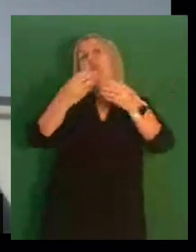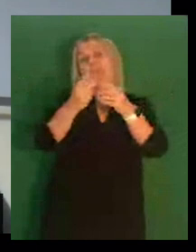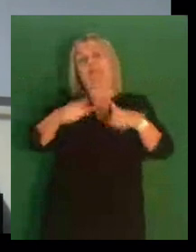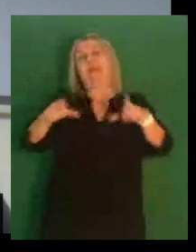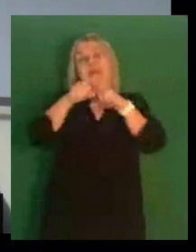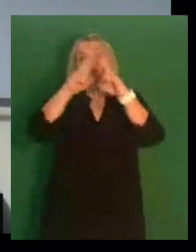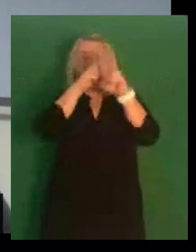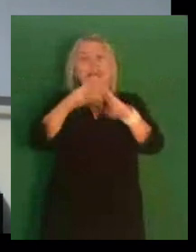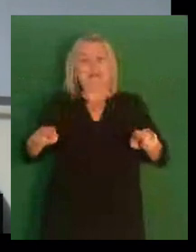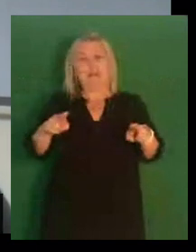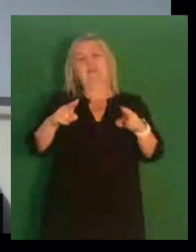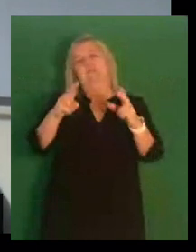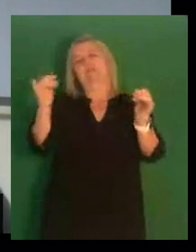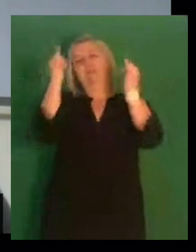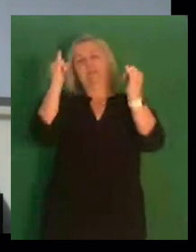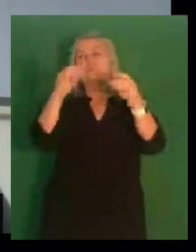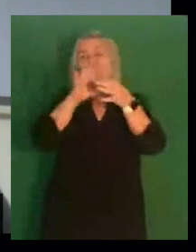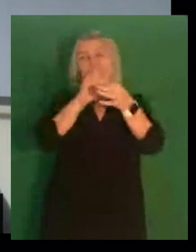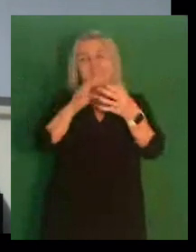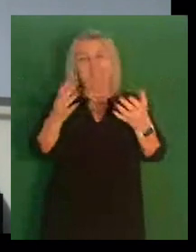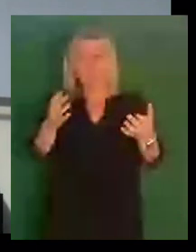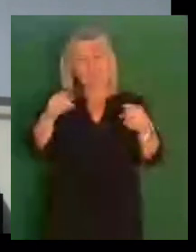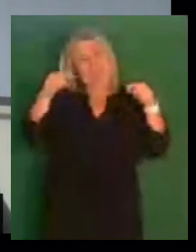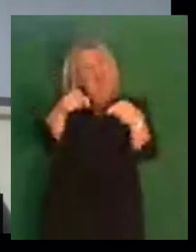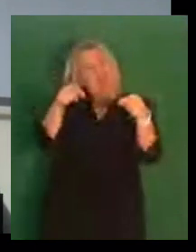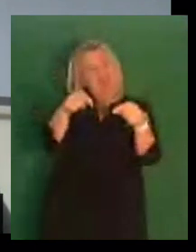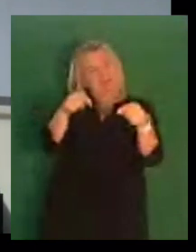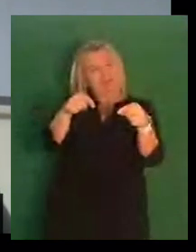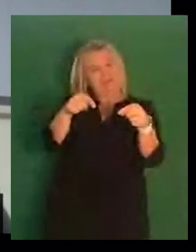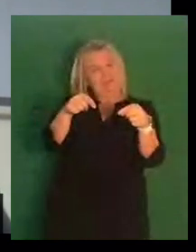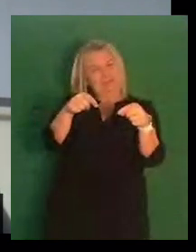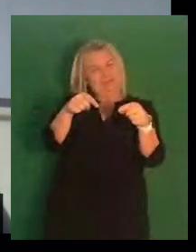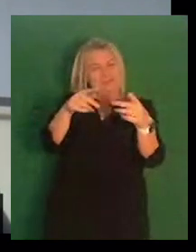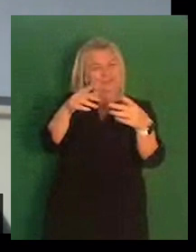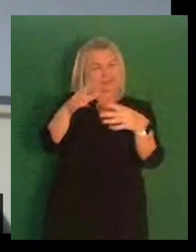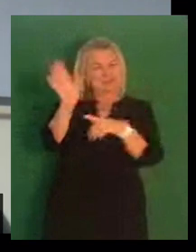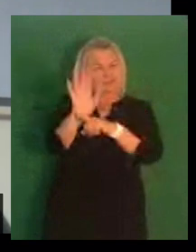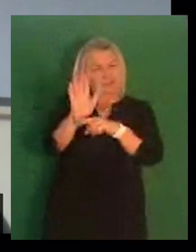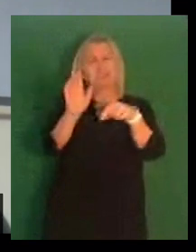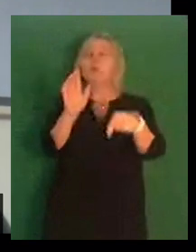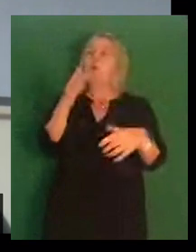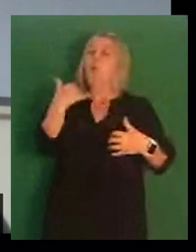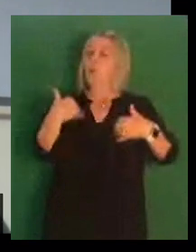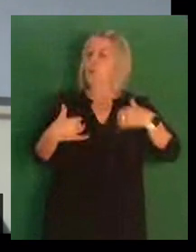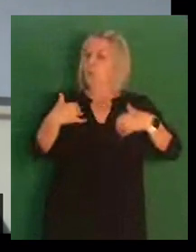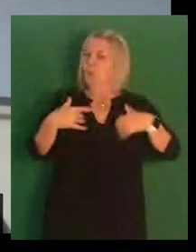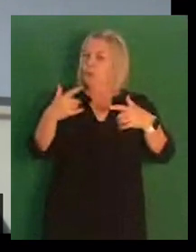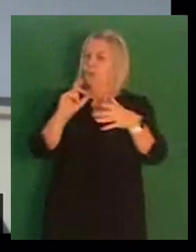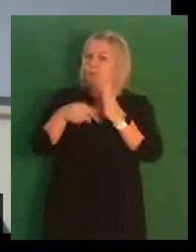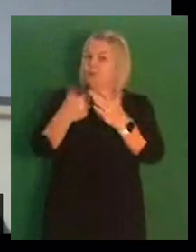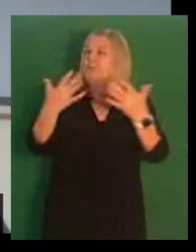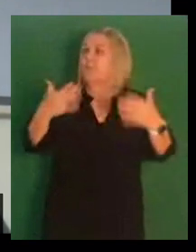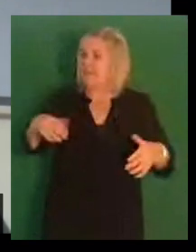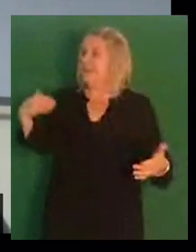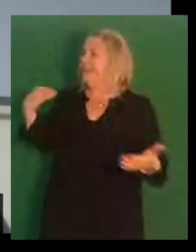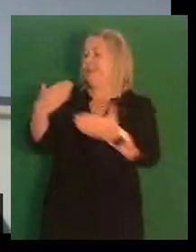is the interesting thing. It's one of the most ambitious projects that the National Theatre of Scotland has actually ever done,